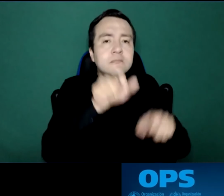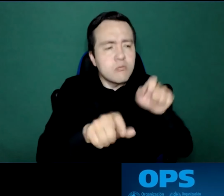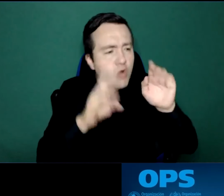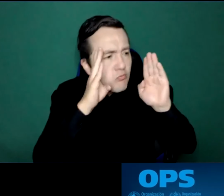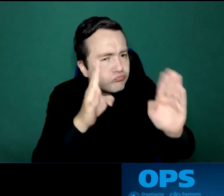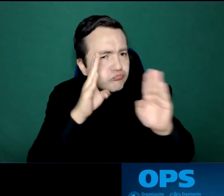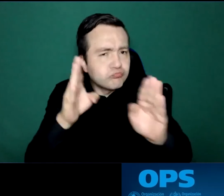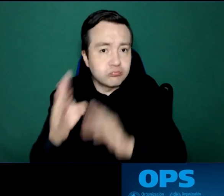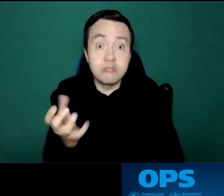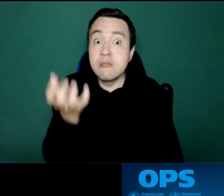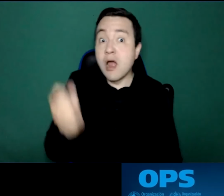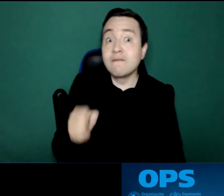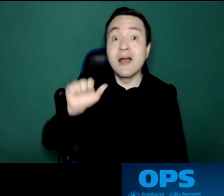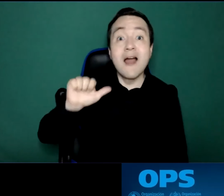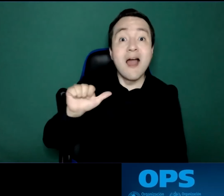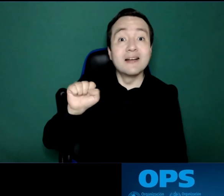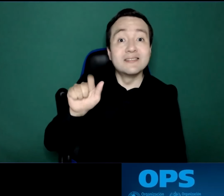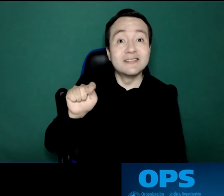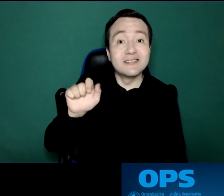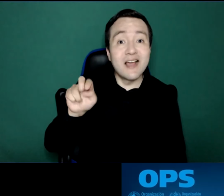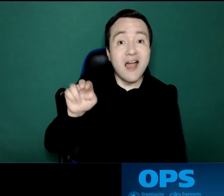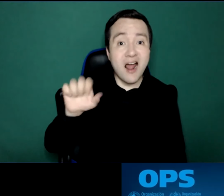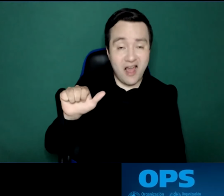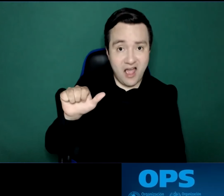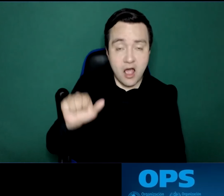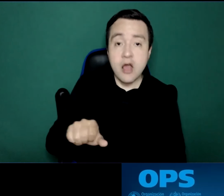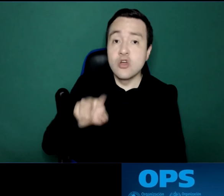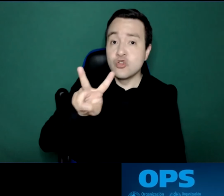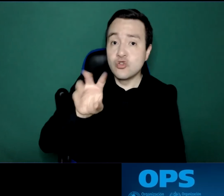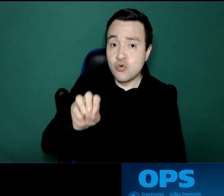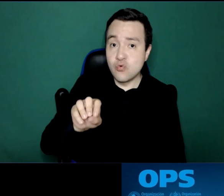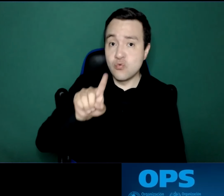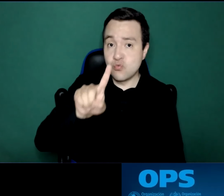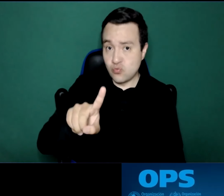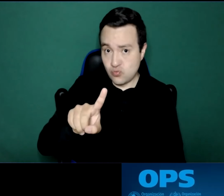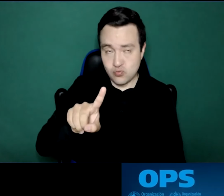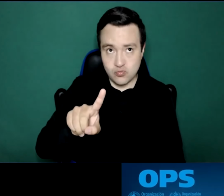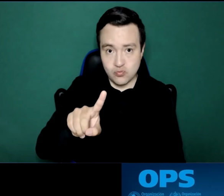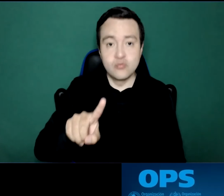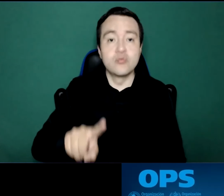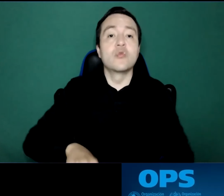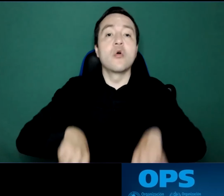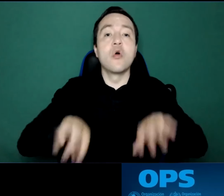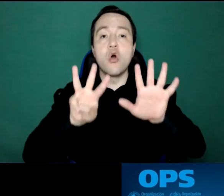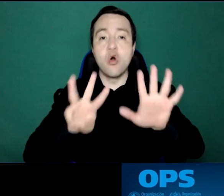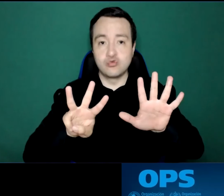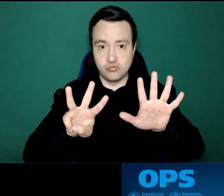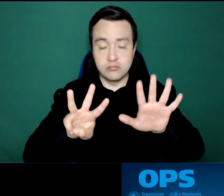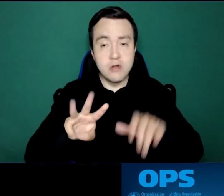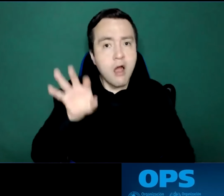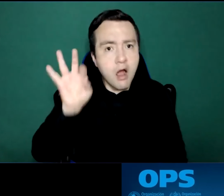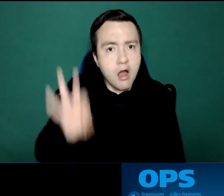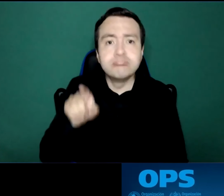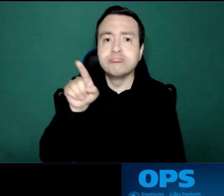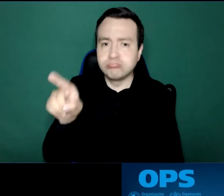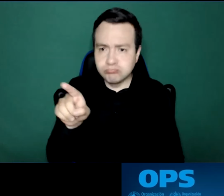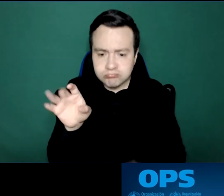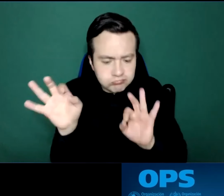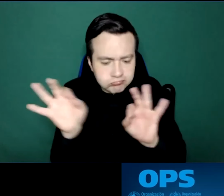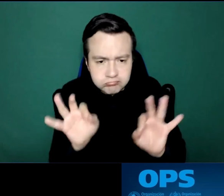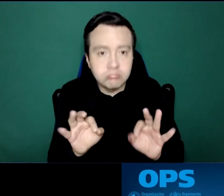reaffirmed in the Astana Declaration 2018 as the key strategy to achieve universal